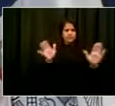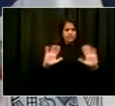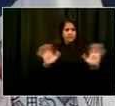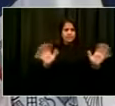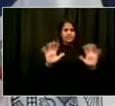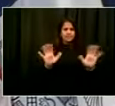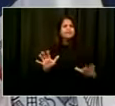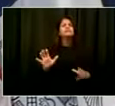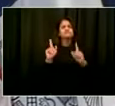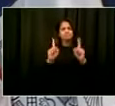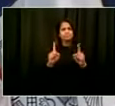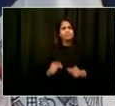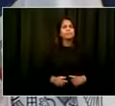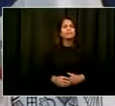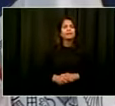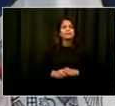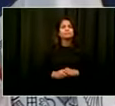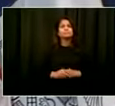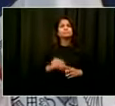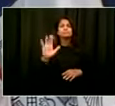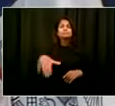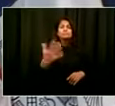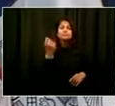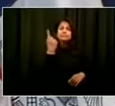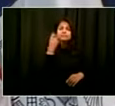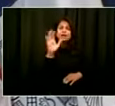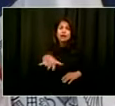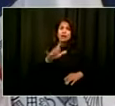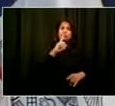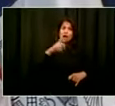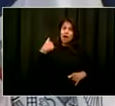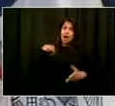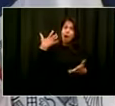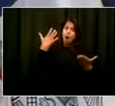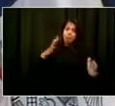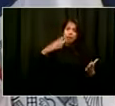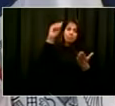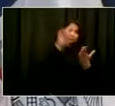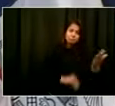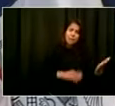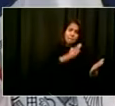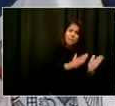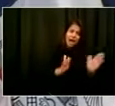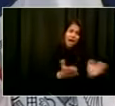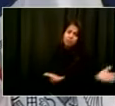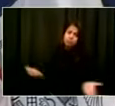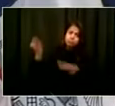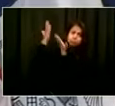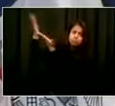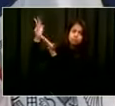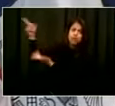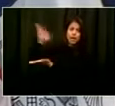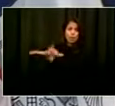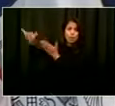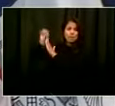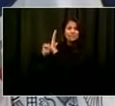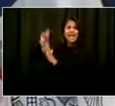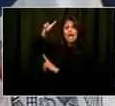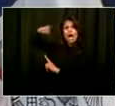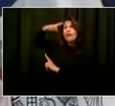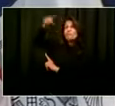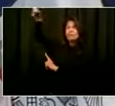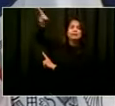with another plan, we're aligning to the state plan. I wanna get through this period. Again, I'm hopeful very soon we're gonna start to come out